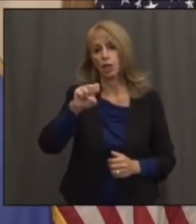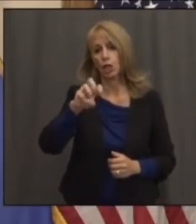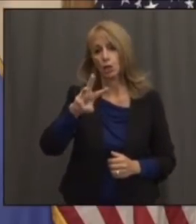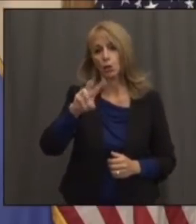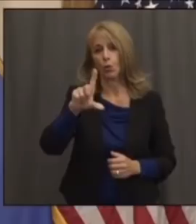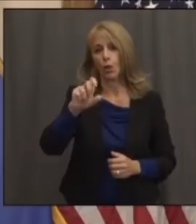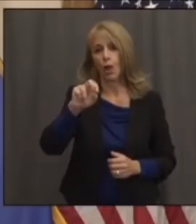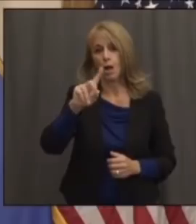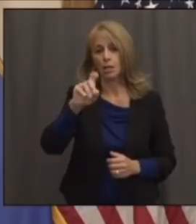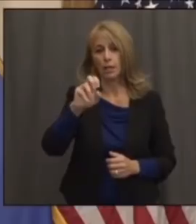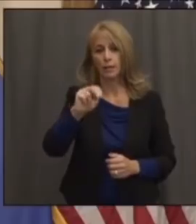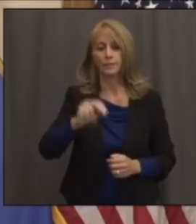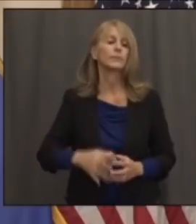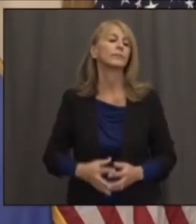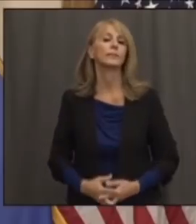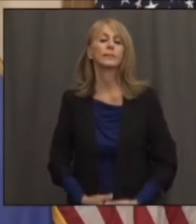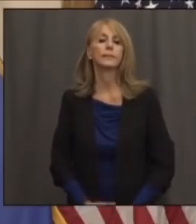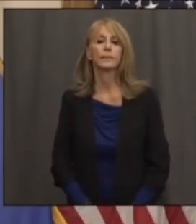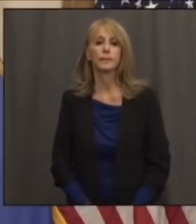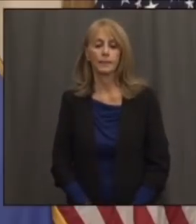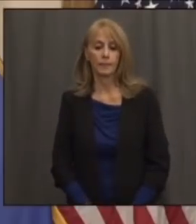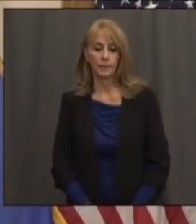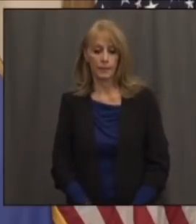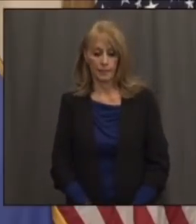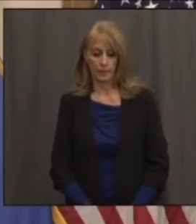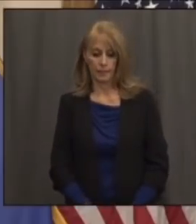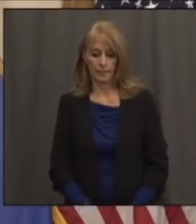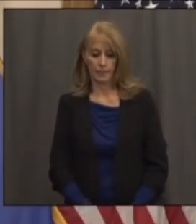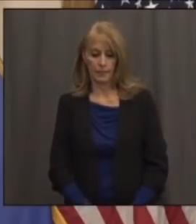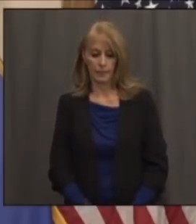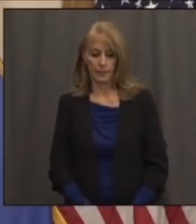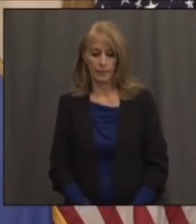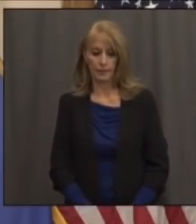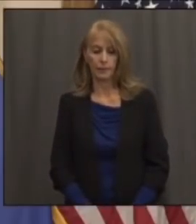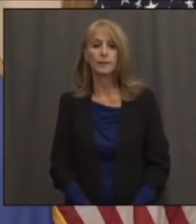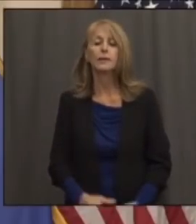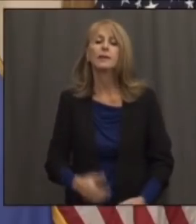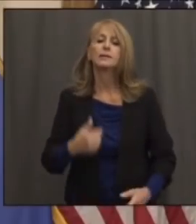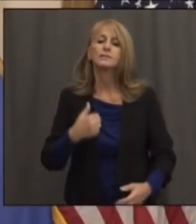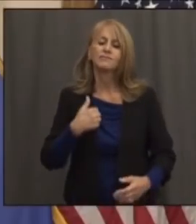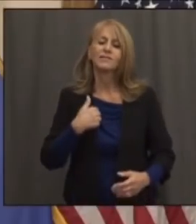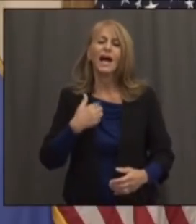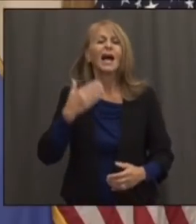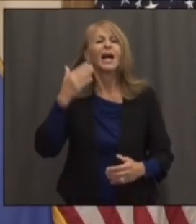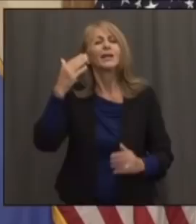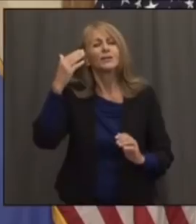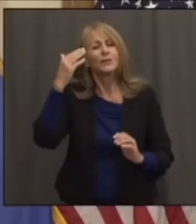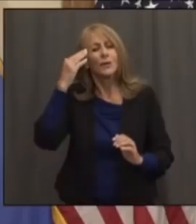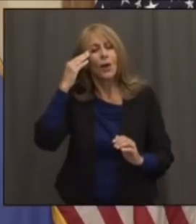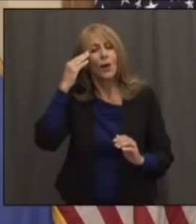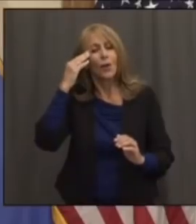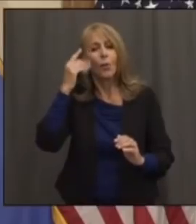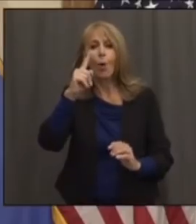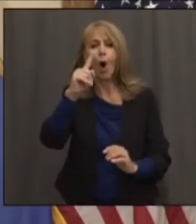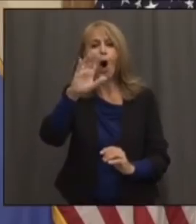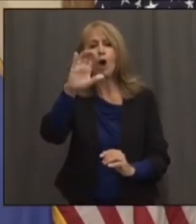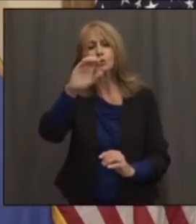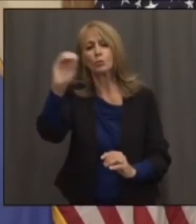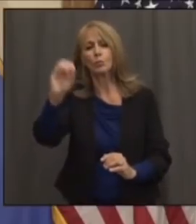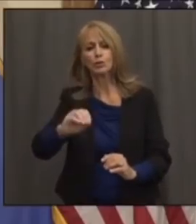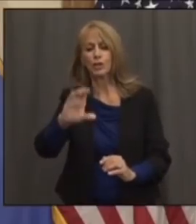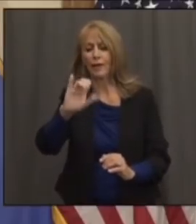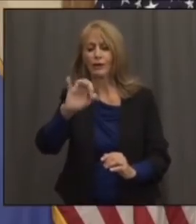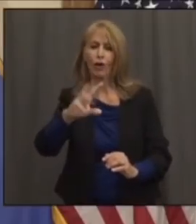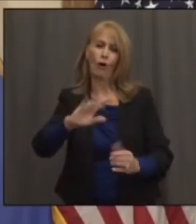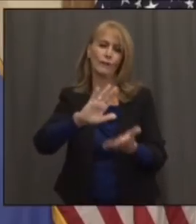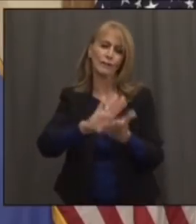Hi, everyone. Governor, I know the mission isn't permanently accomplished, but since we're looking back with a wide lens, what do you think